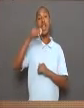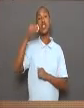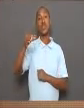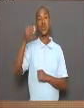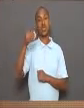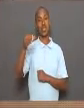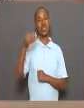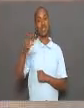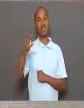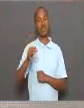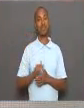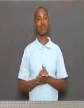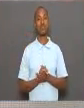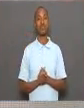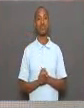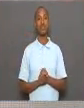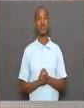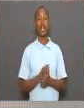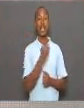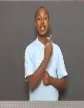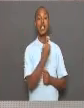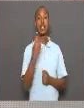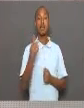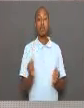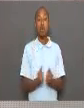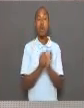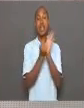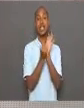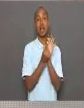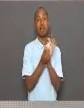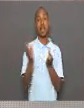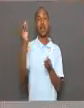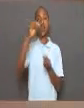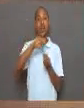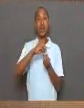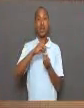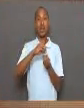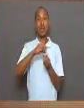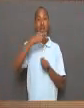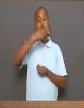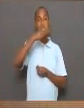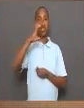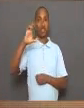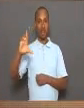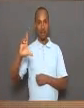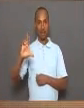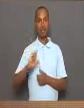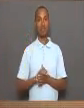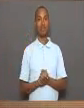aqueous solution. Some common examples include hydrochloric